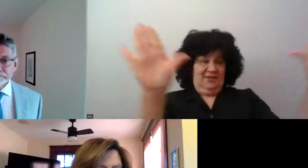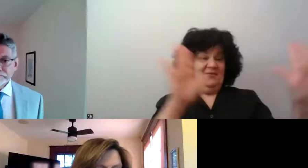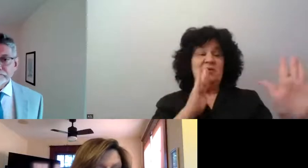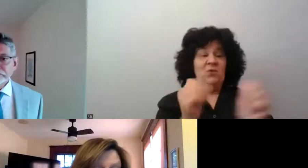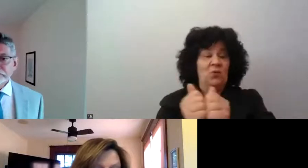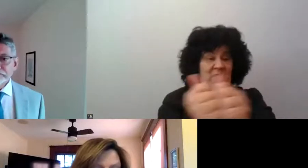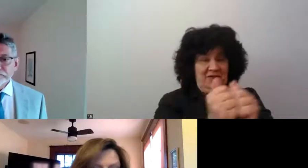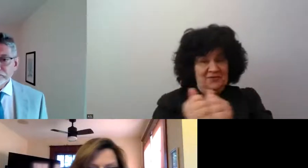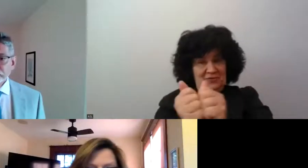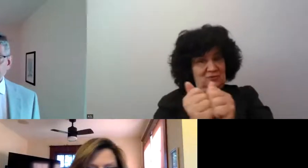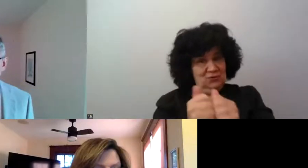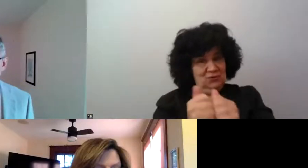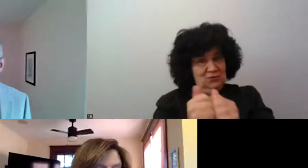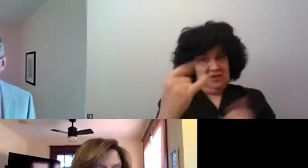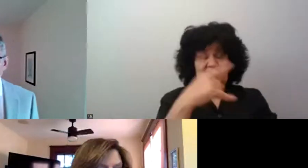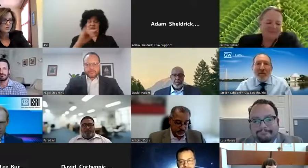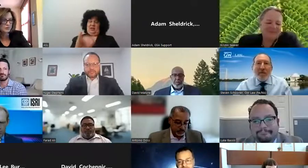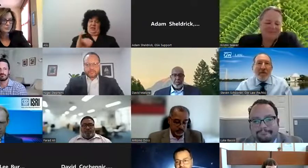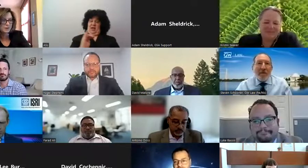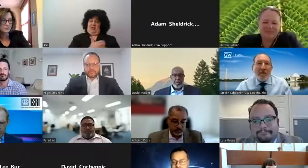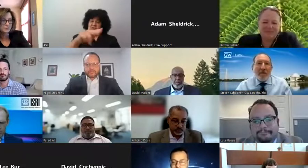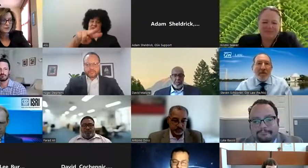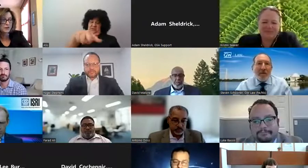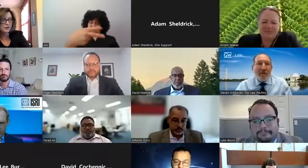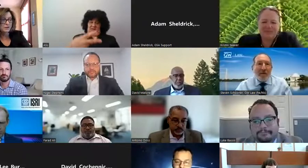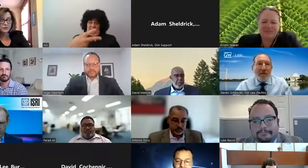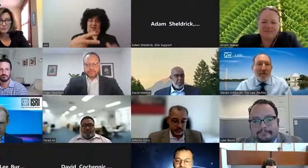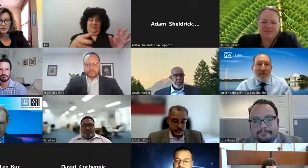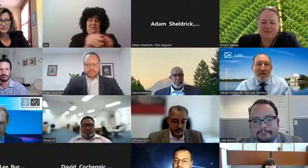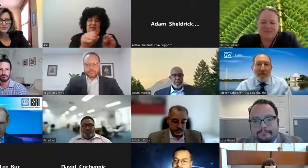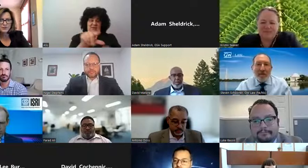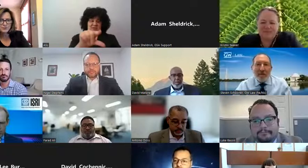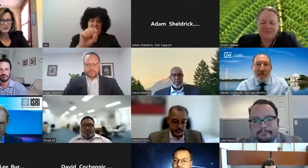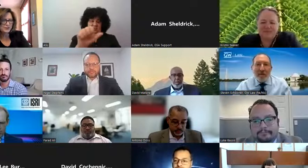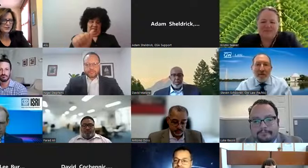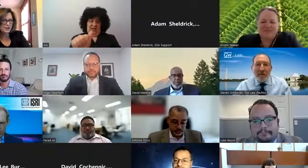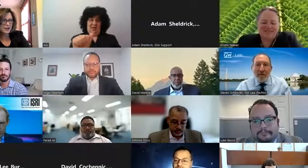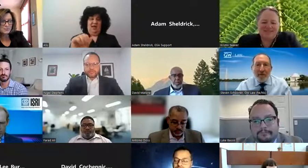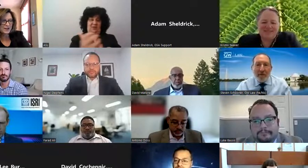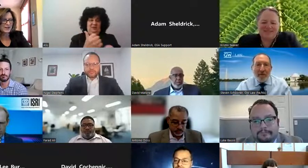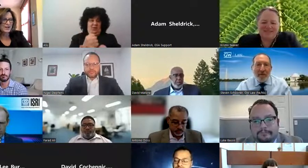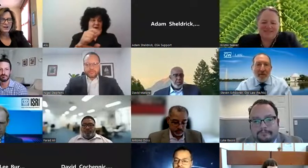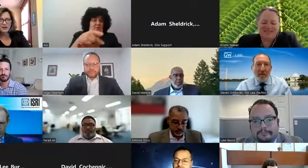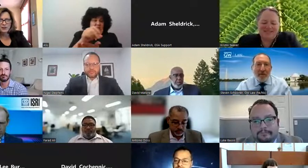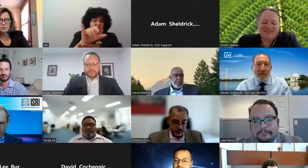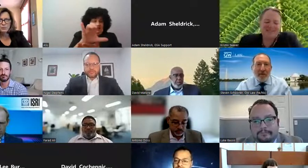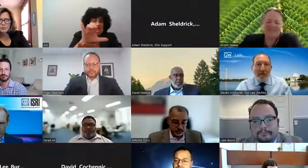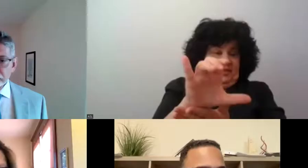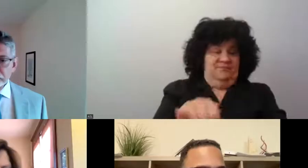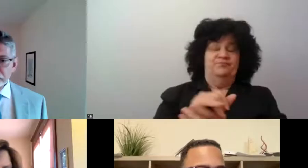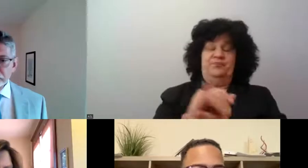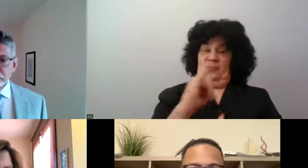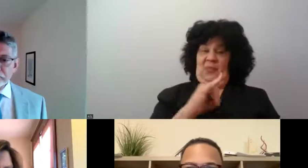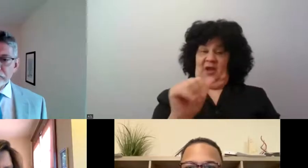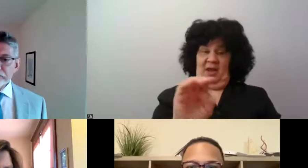the second meeting of the GSA Acquisition Policy Federal Advisory Committee, the GAPFAC. I am Troy